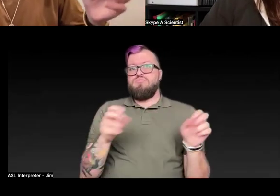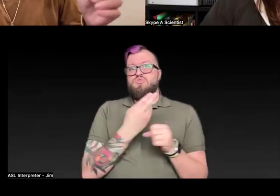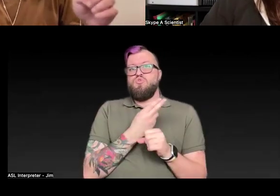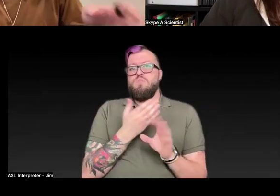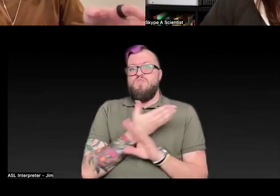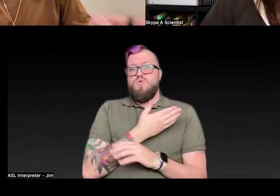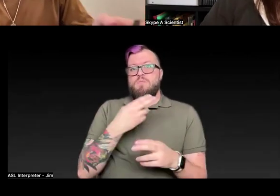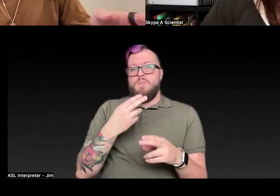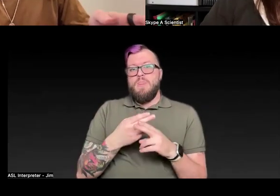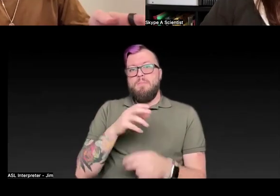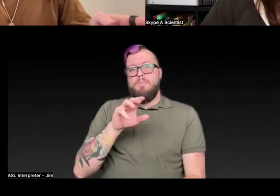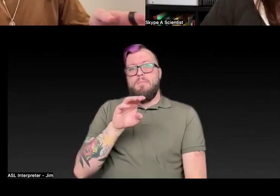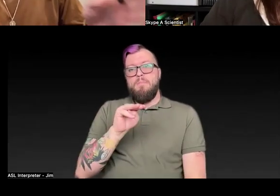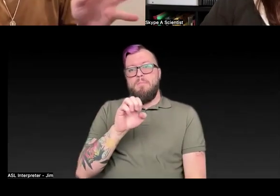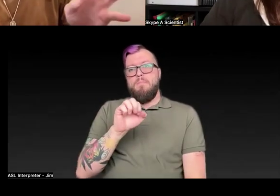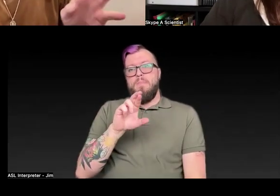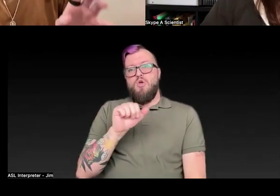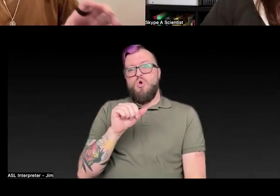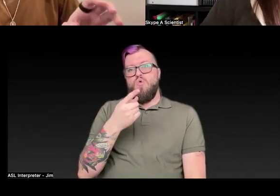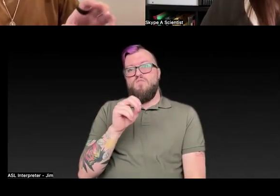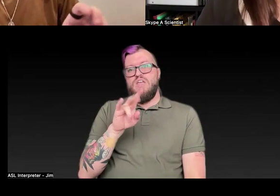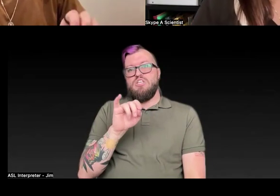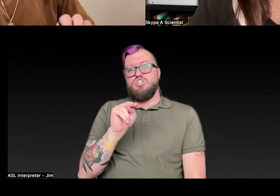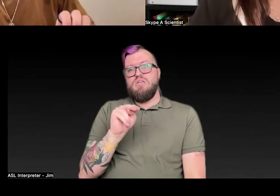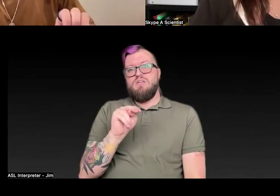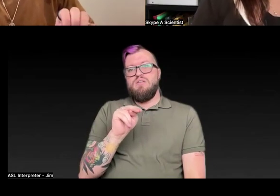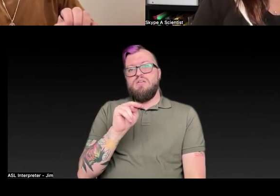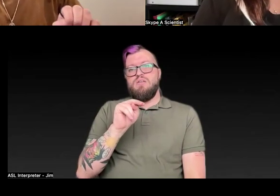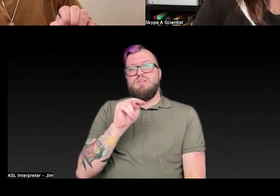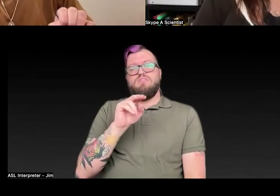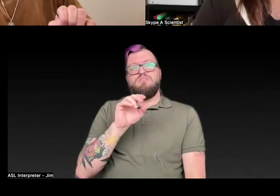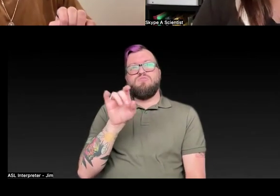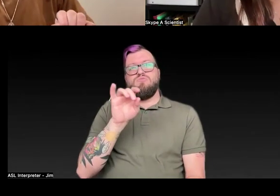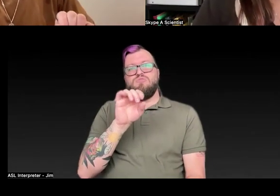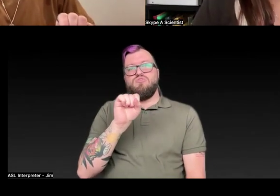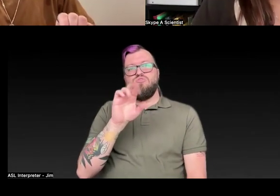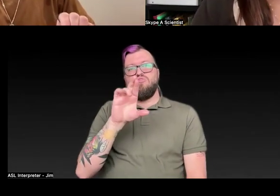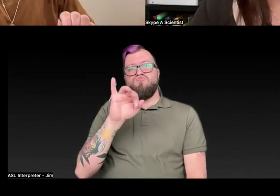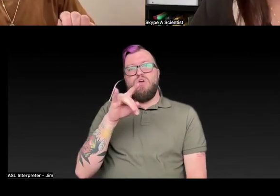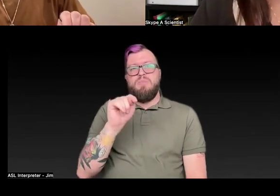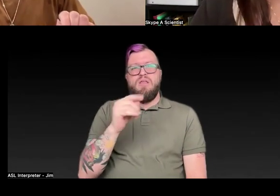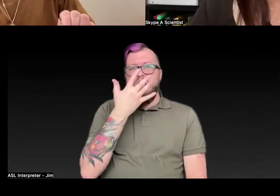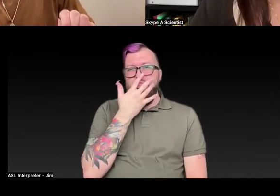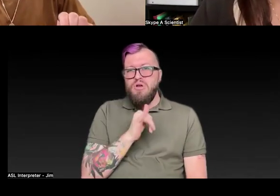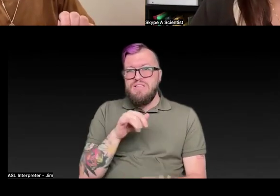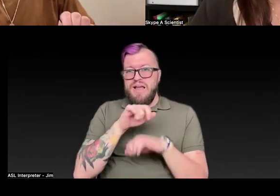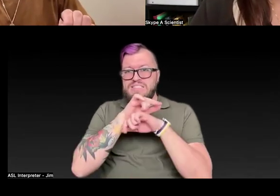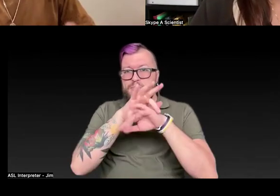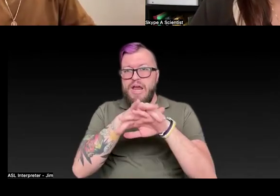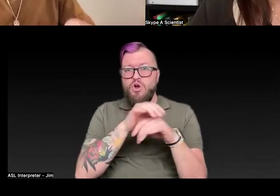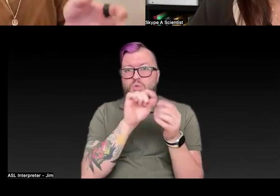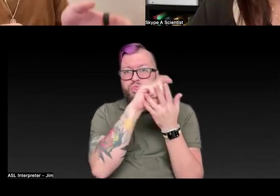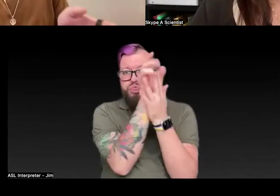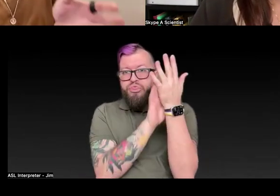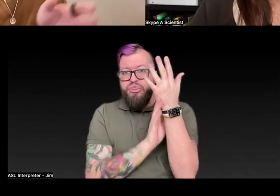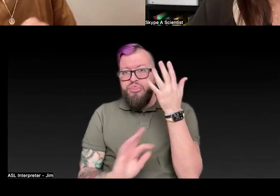called Merovingian chancery script. And it has been described as looking like the wanderings of a demented spider. It is almost impossible to read.